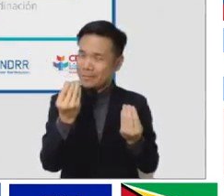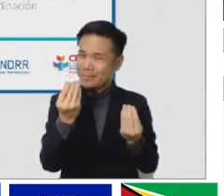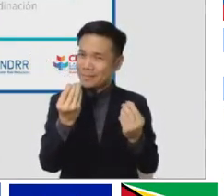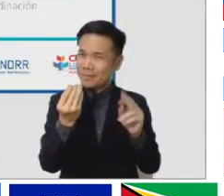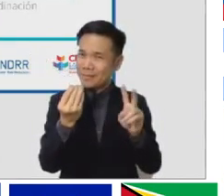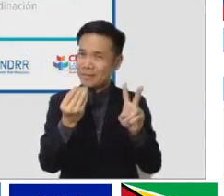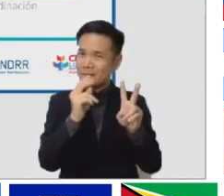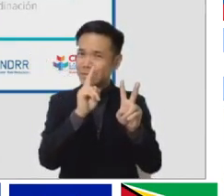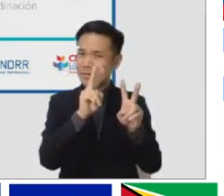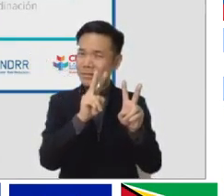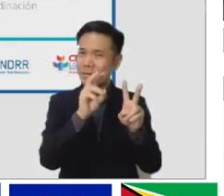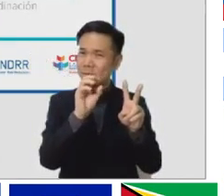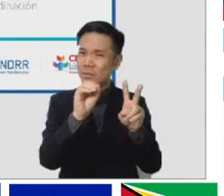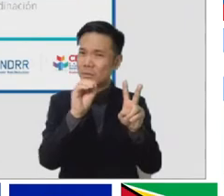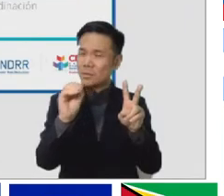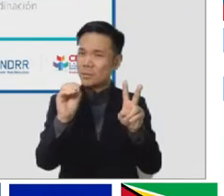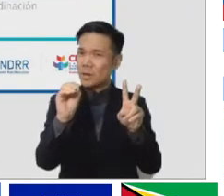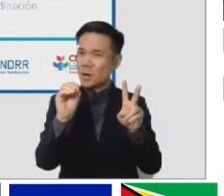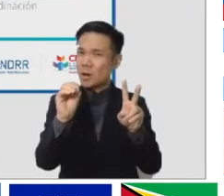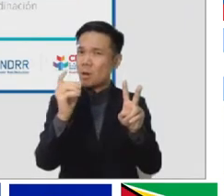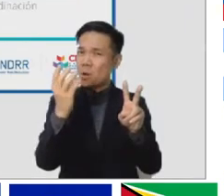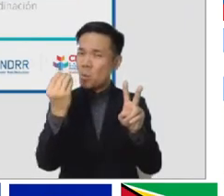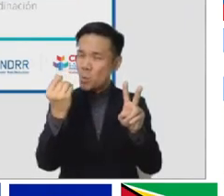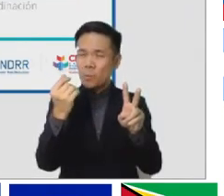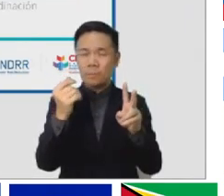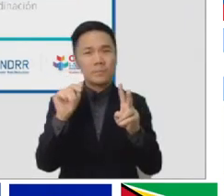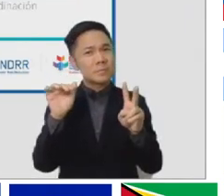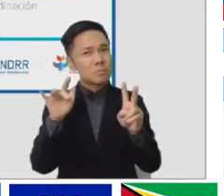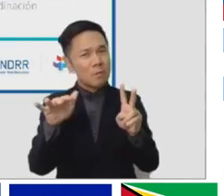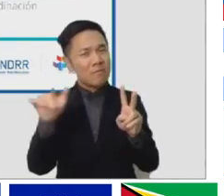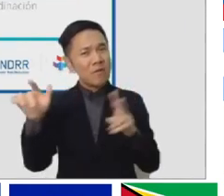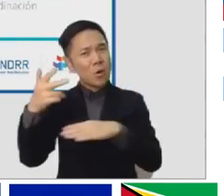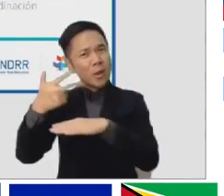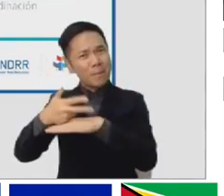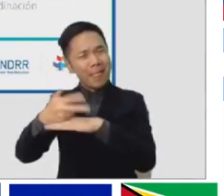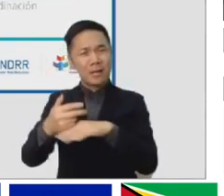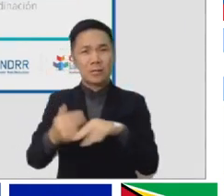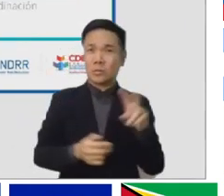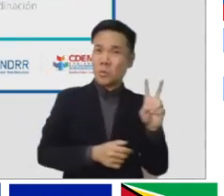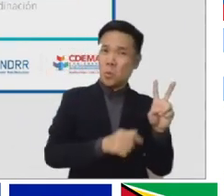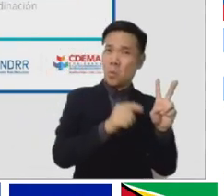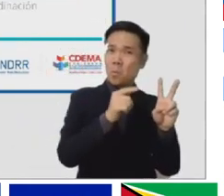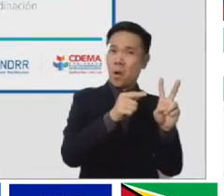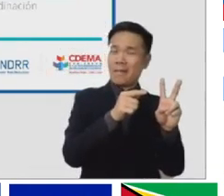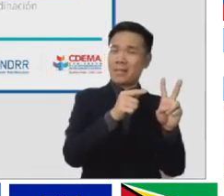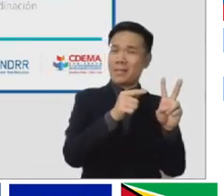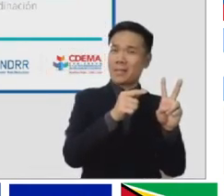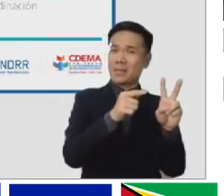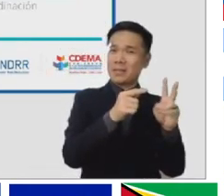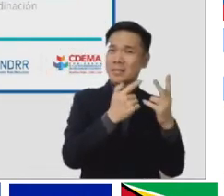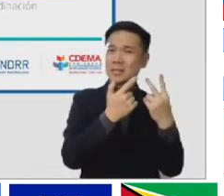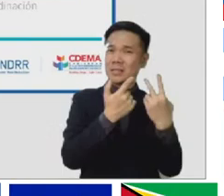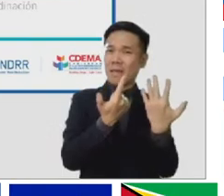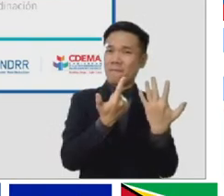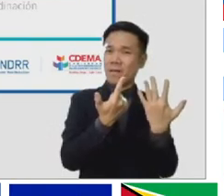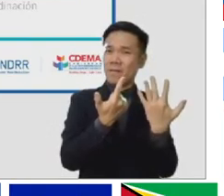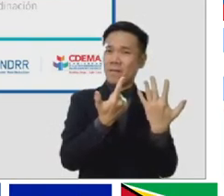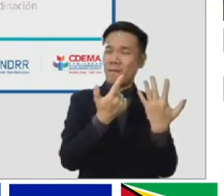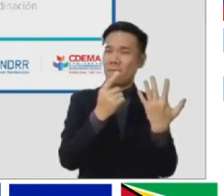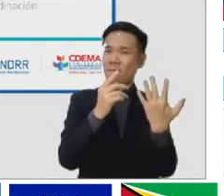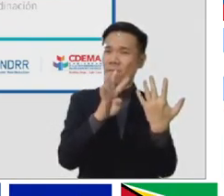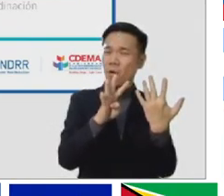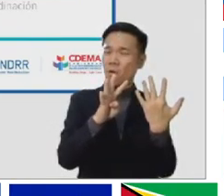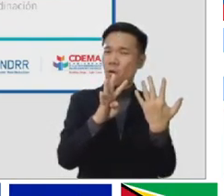Honduras, 700 million for Guatemala, and 2.7 for Honduras